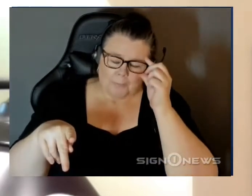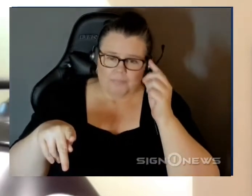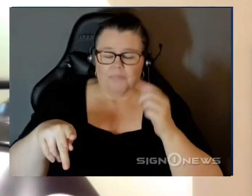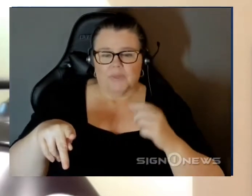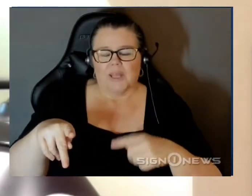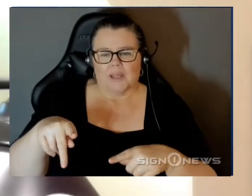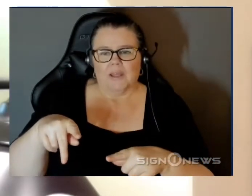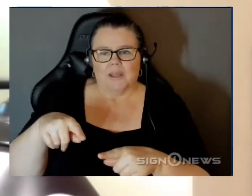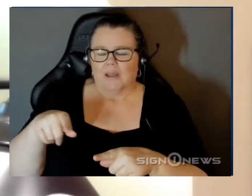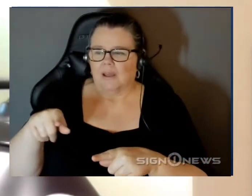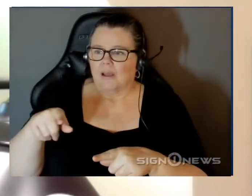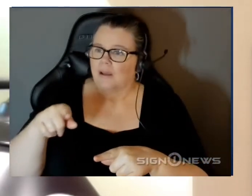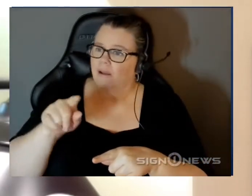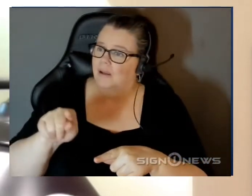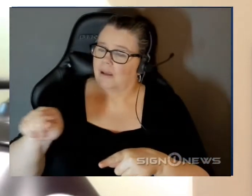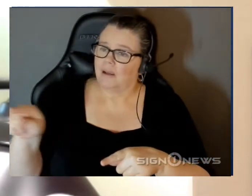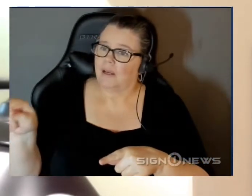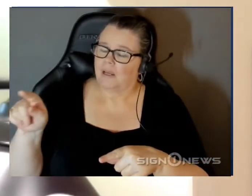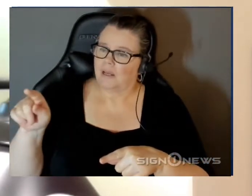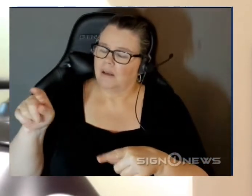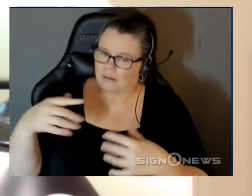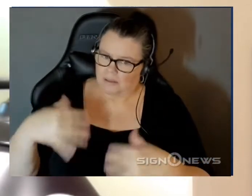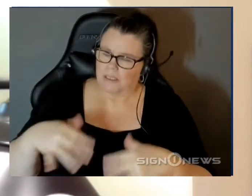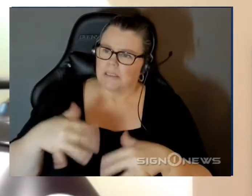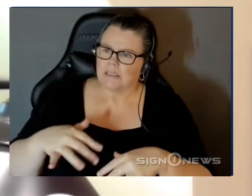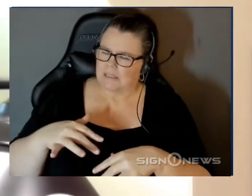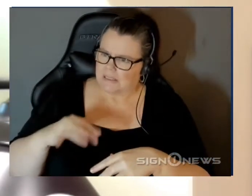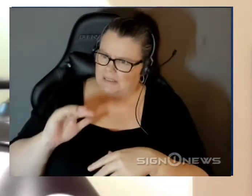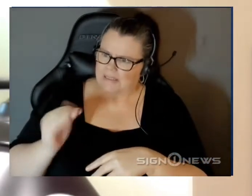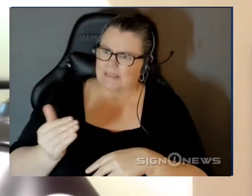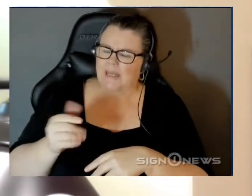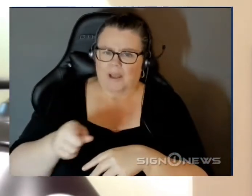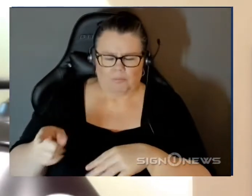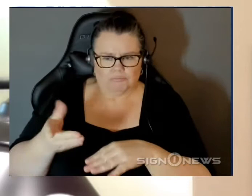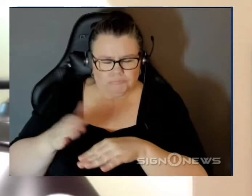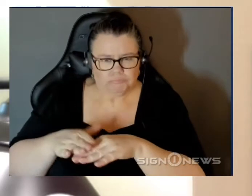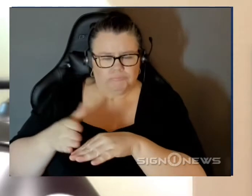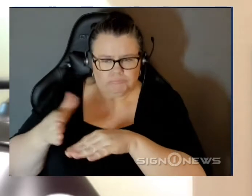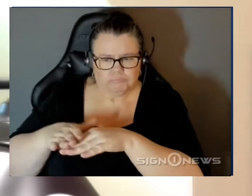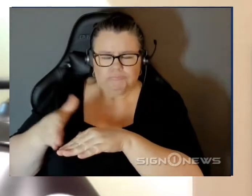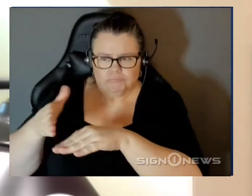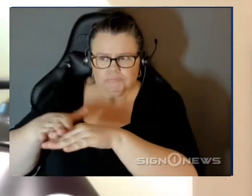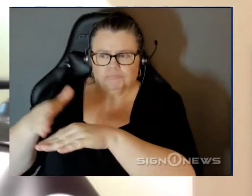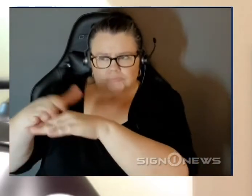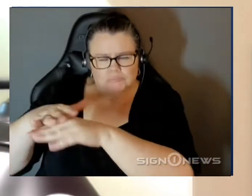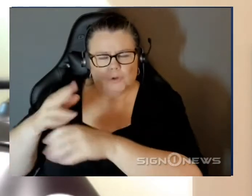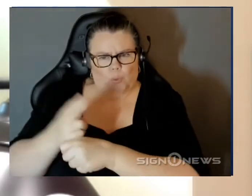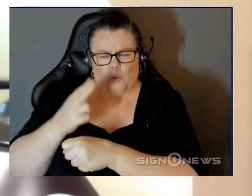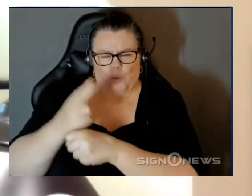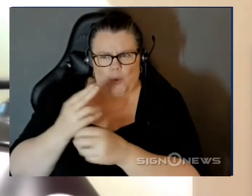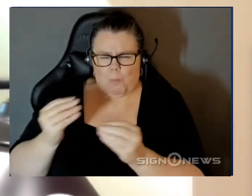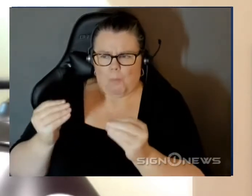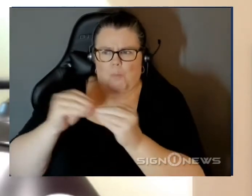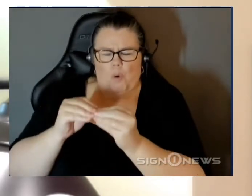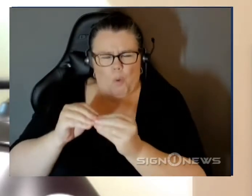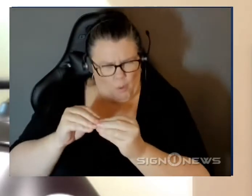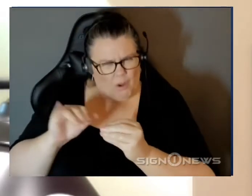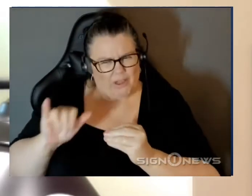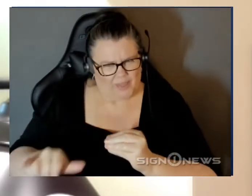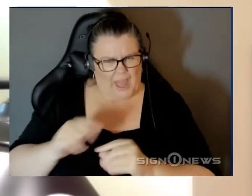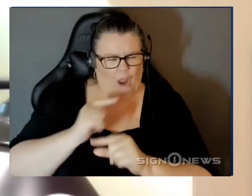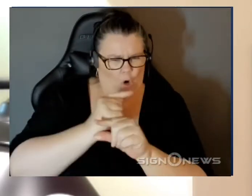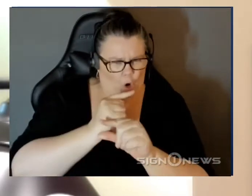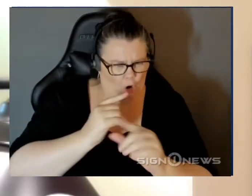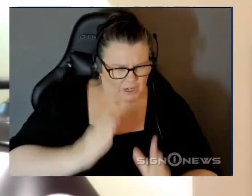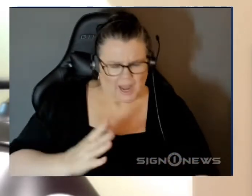these mechanisms has really increased a lot in the last couple of decades. If that's true, why is